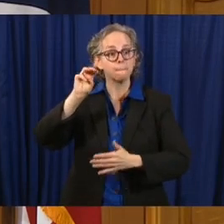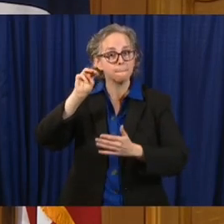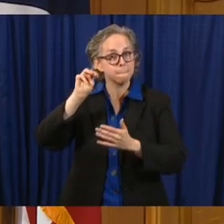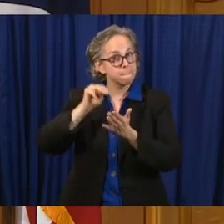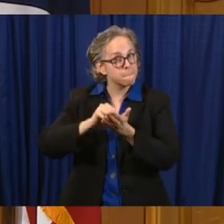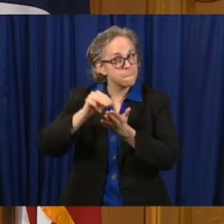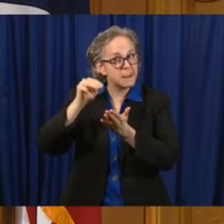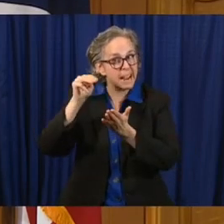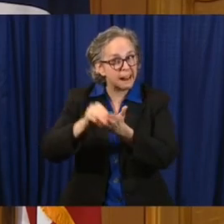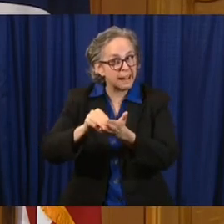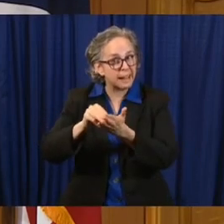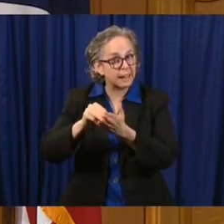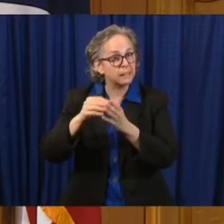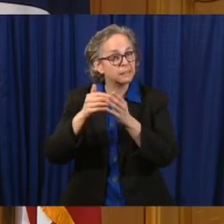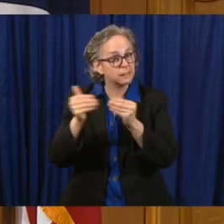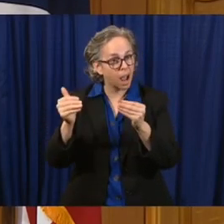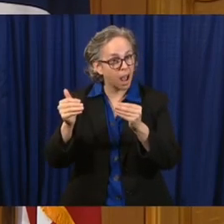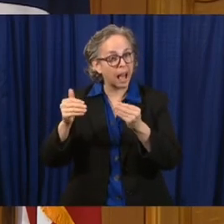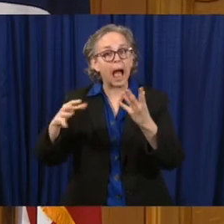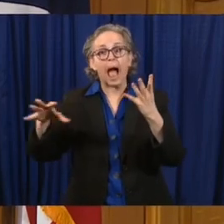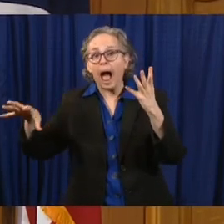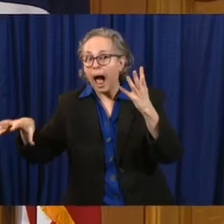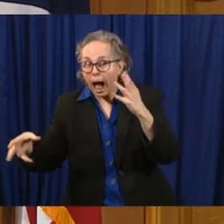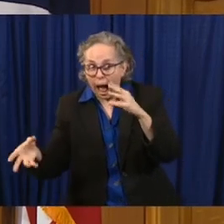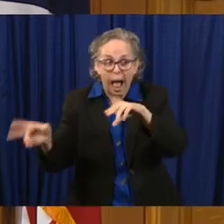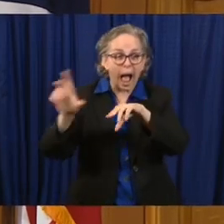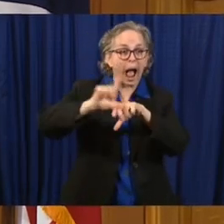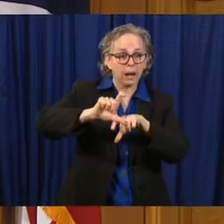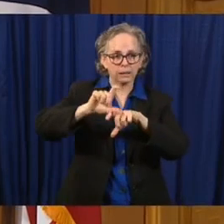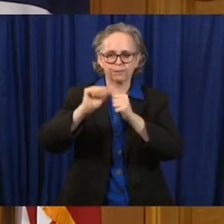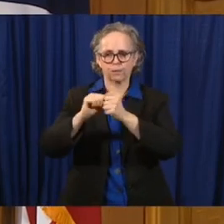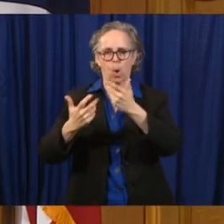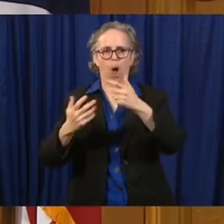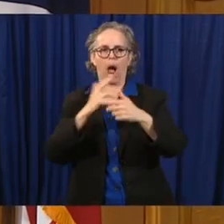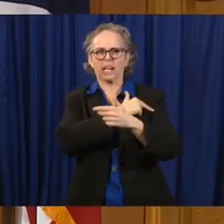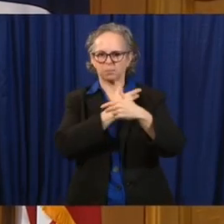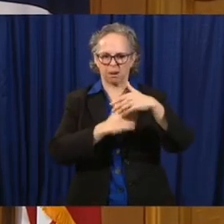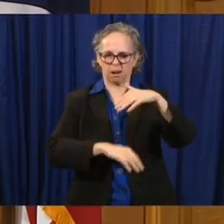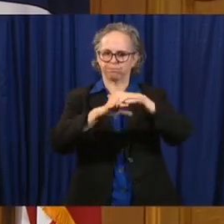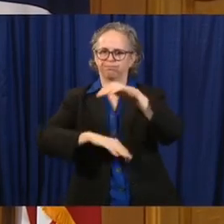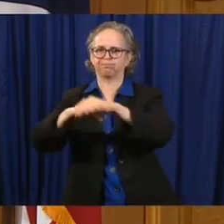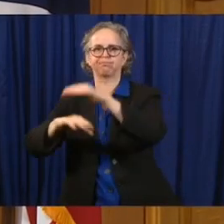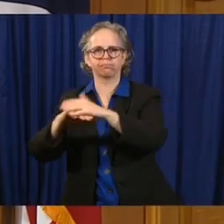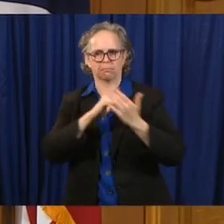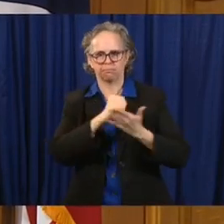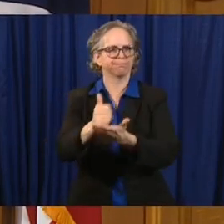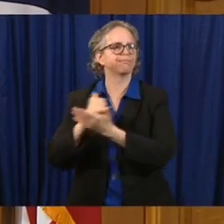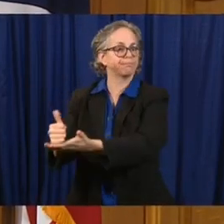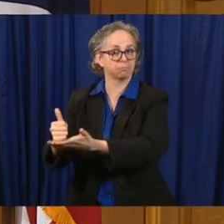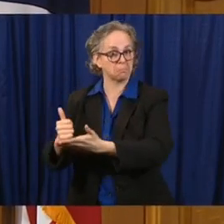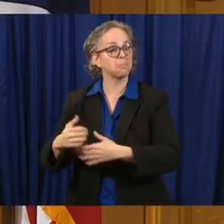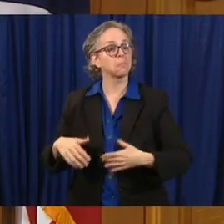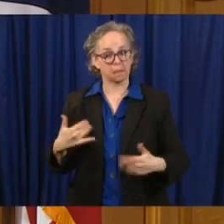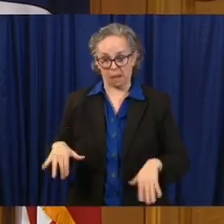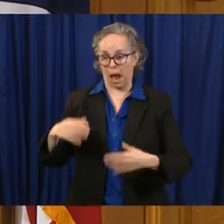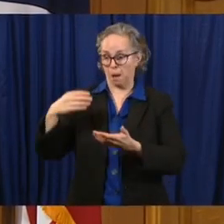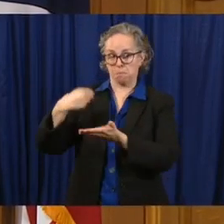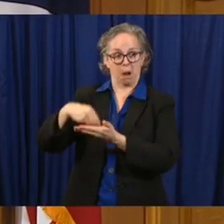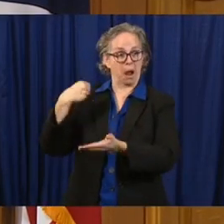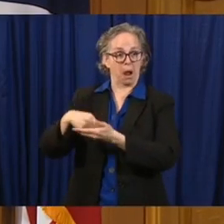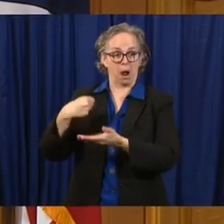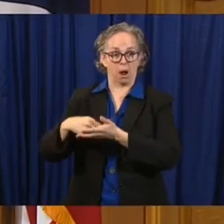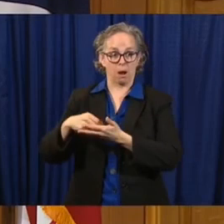is down from what we thought it was going to be. That's down from what we originally had talked about, and so we're